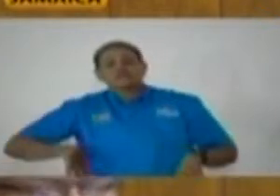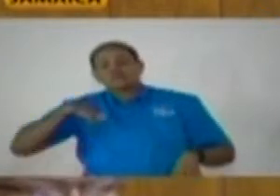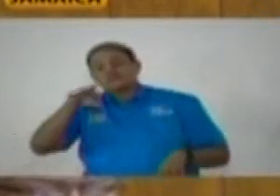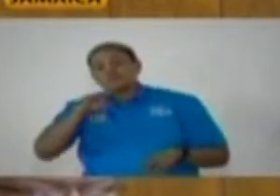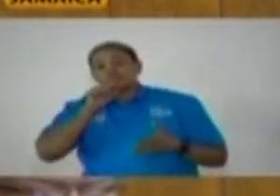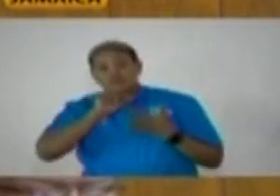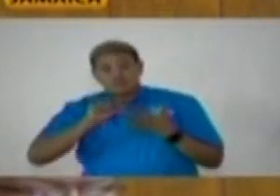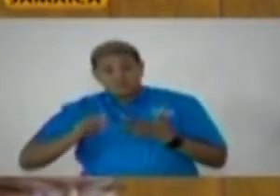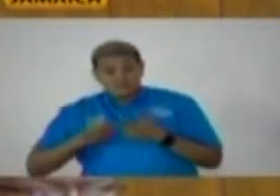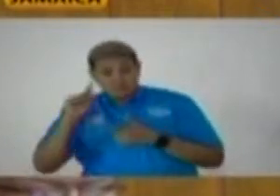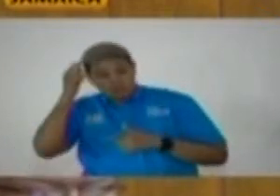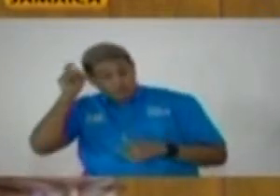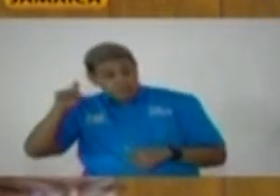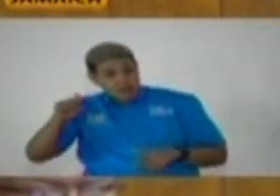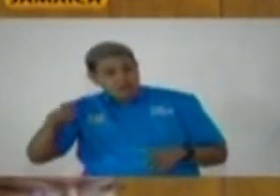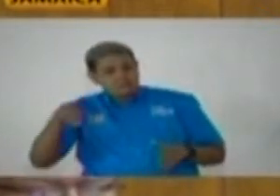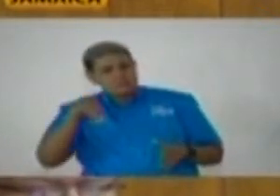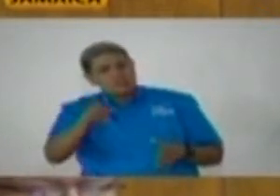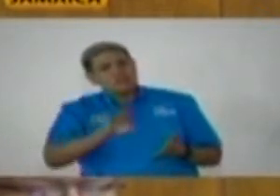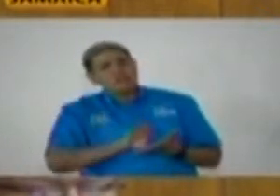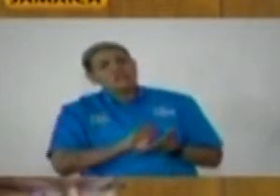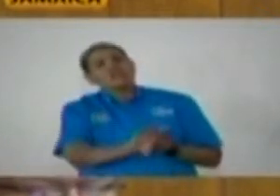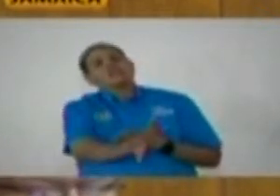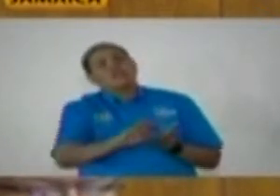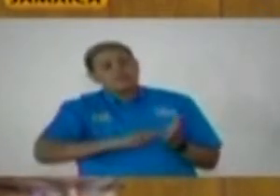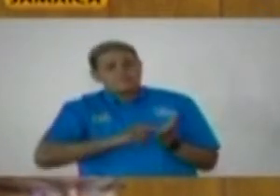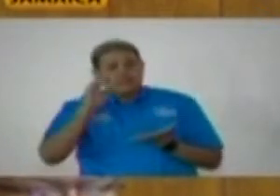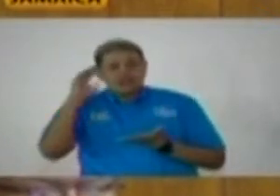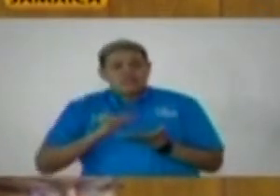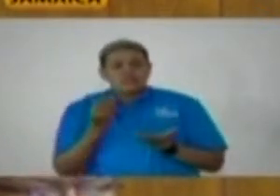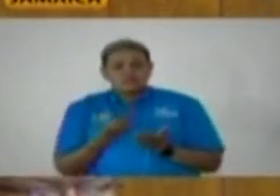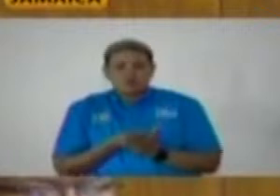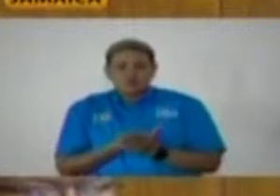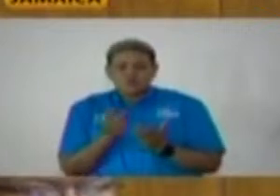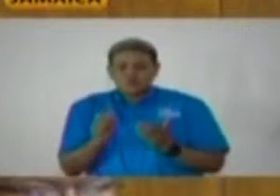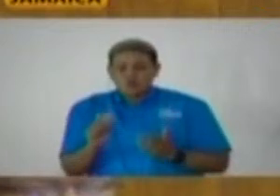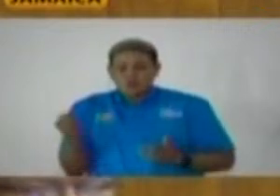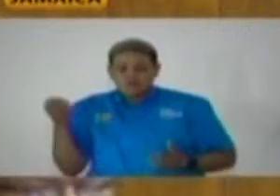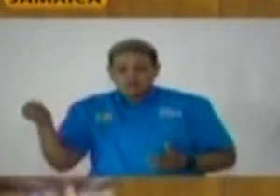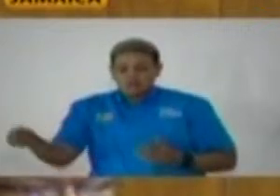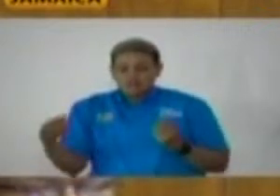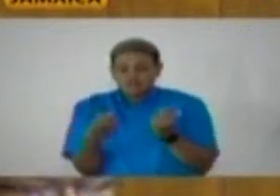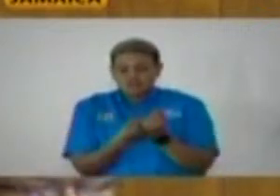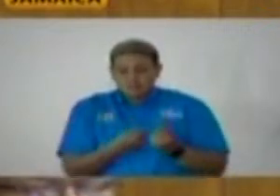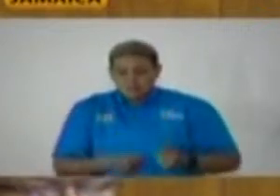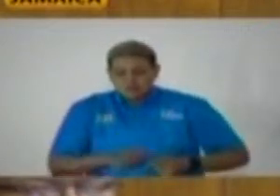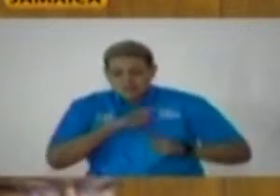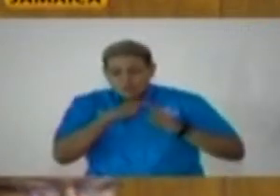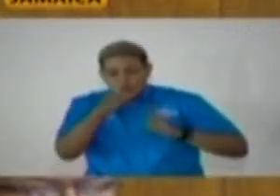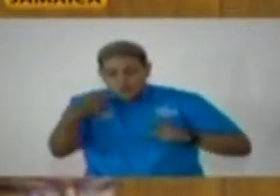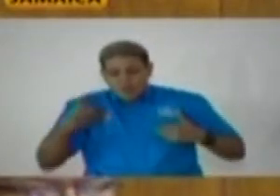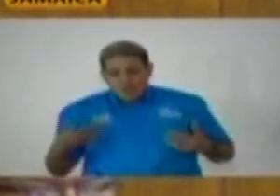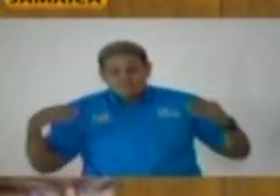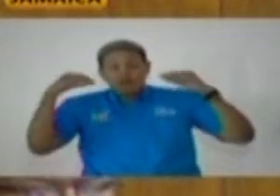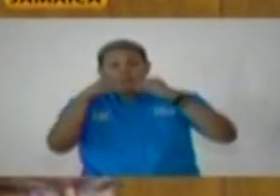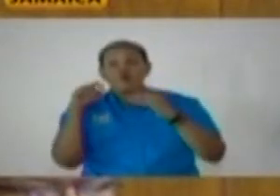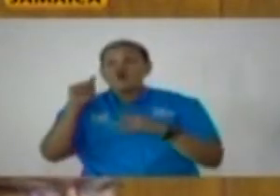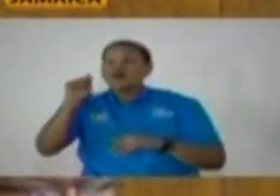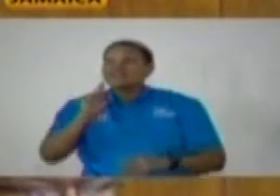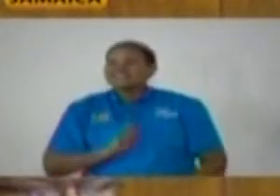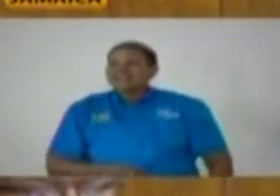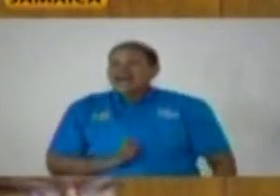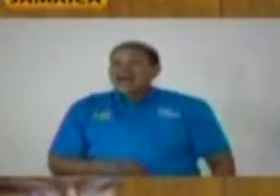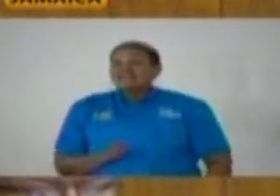from the government has to be larger, which means there's less money to do other things. And when you have more taxis on the